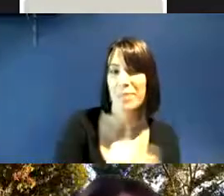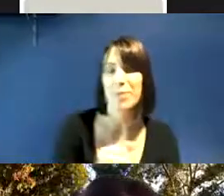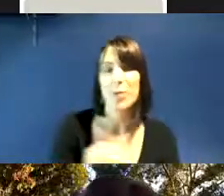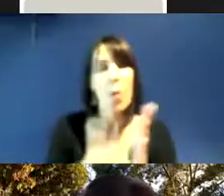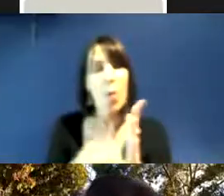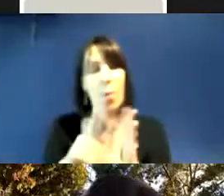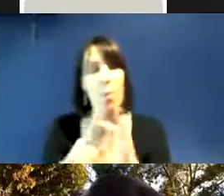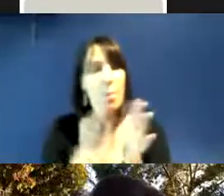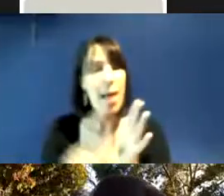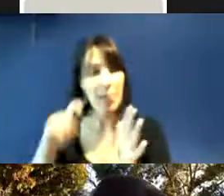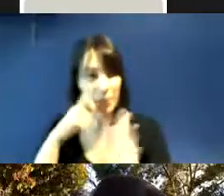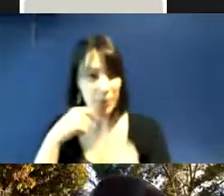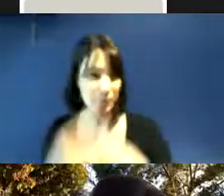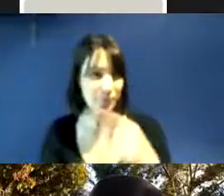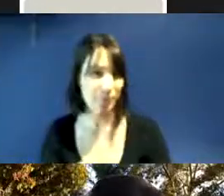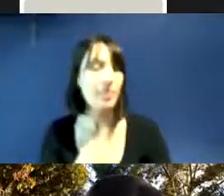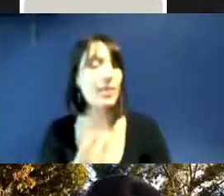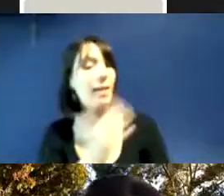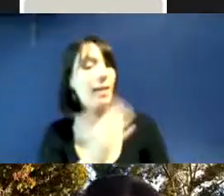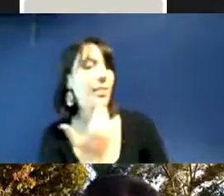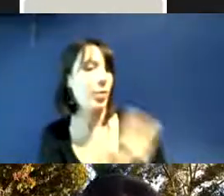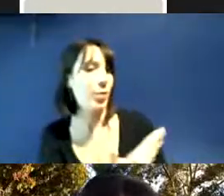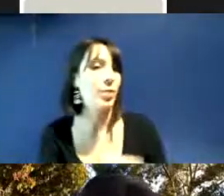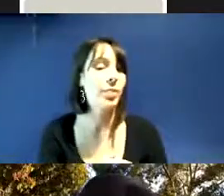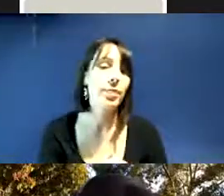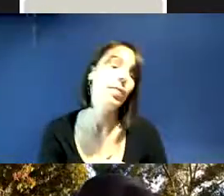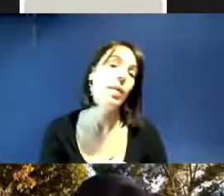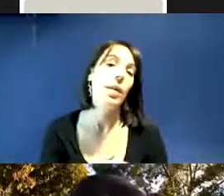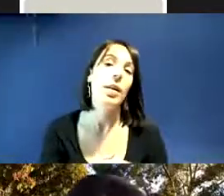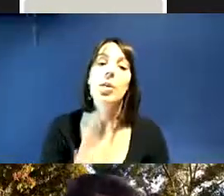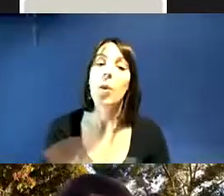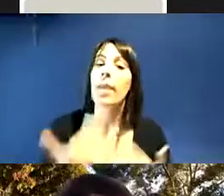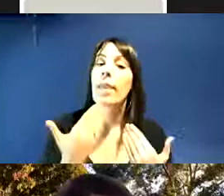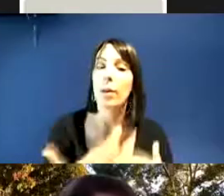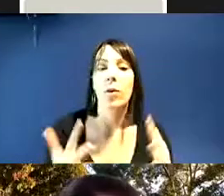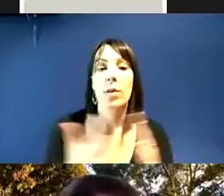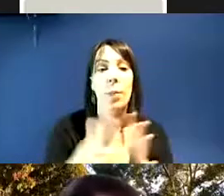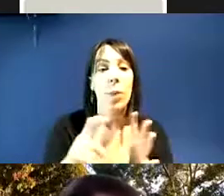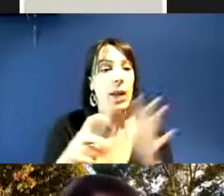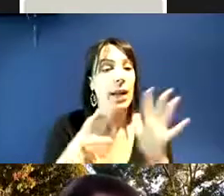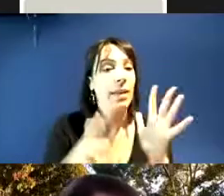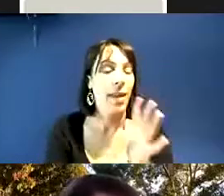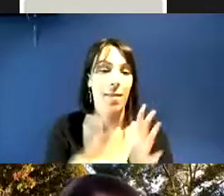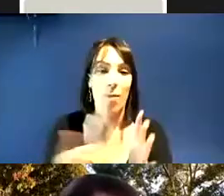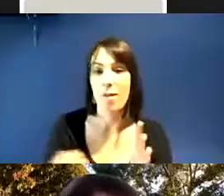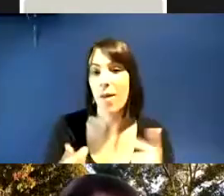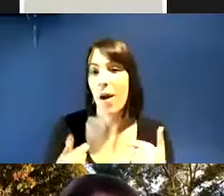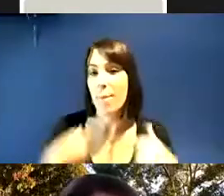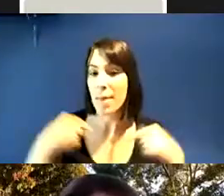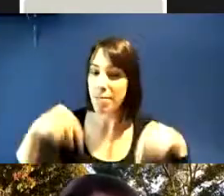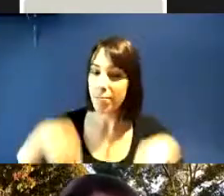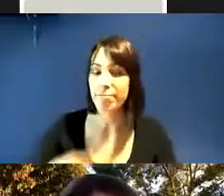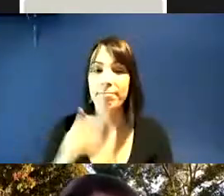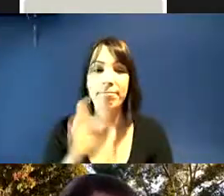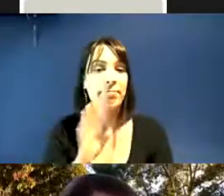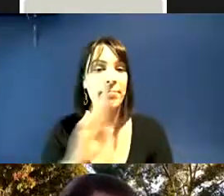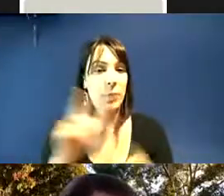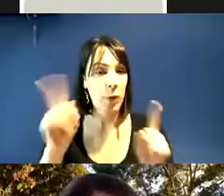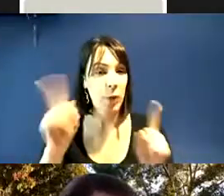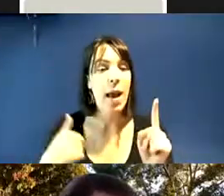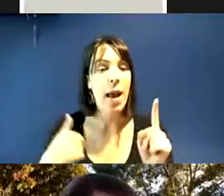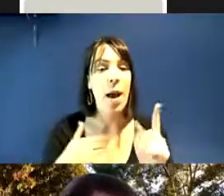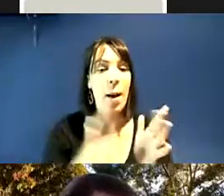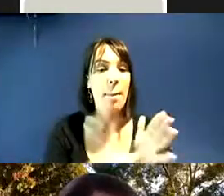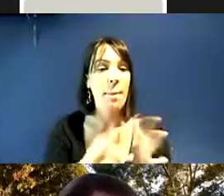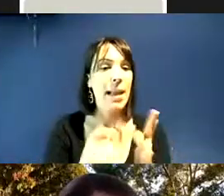Hi, thanks for that, Jen. Thank you very much to WDV for having me here today. I'm Melissa